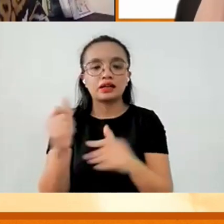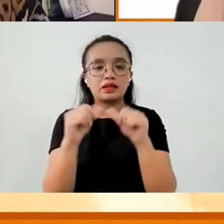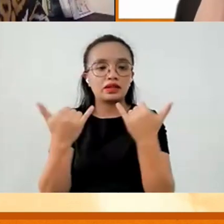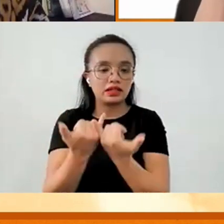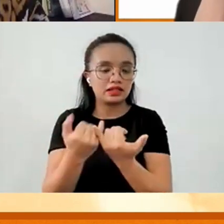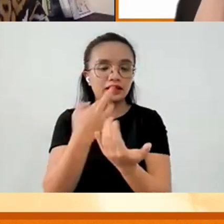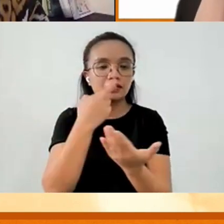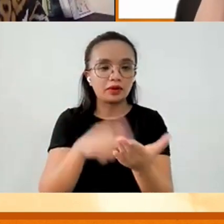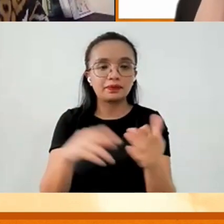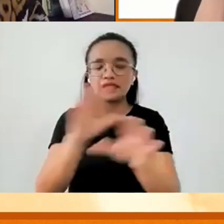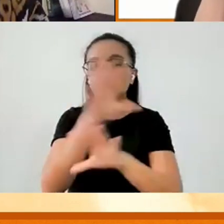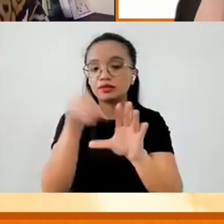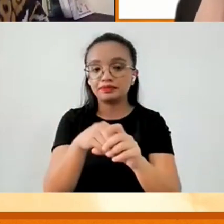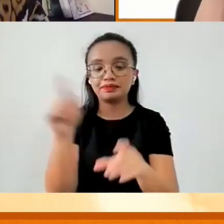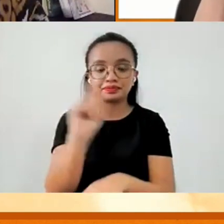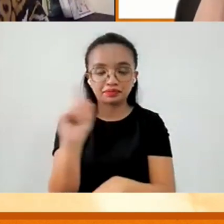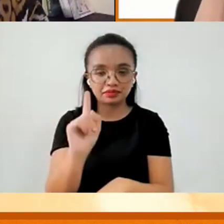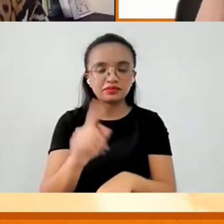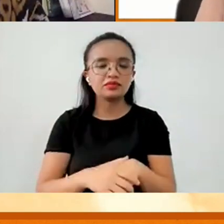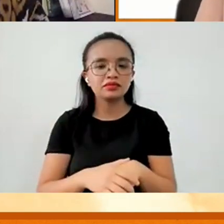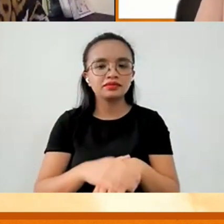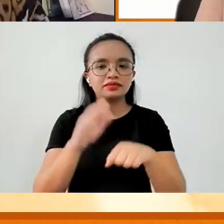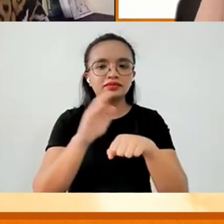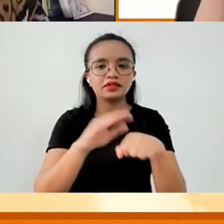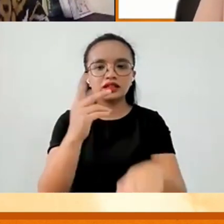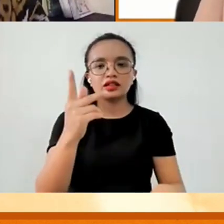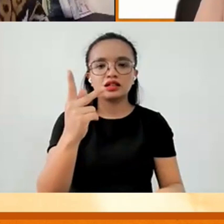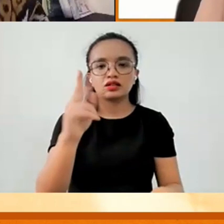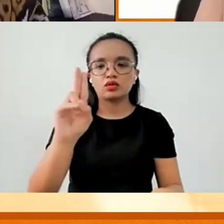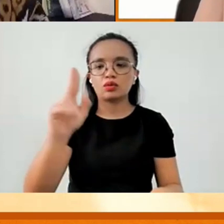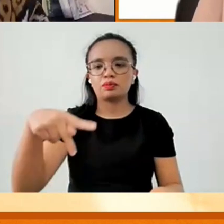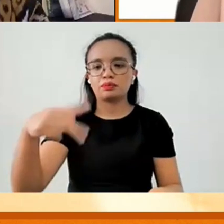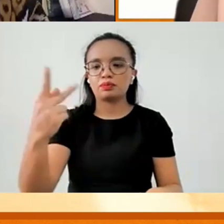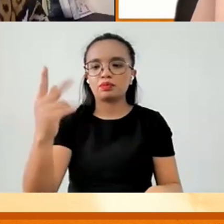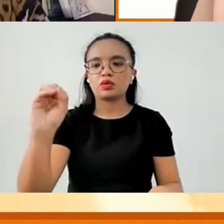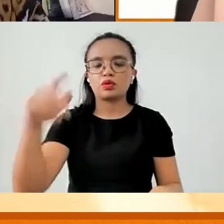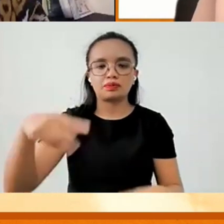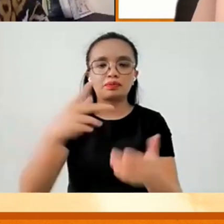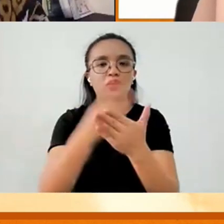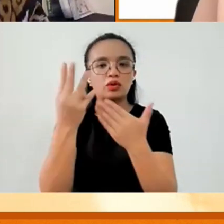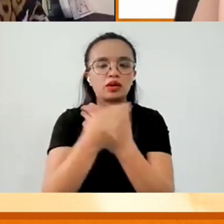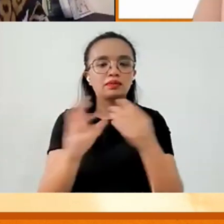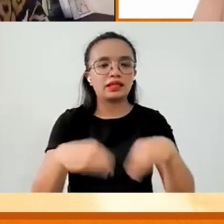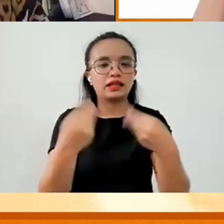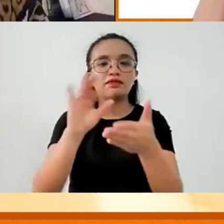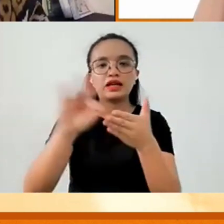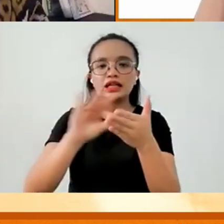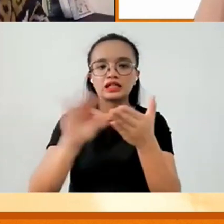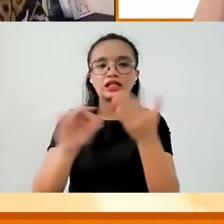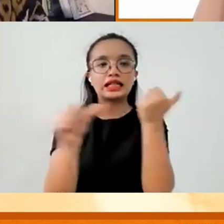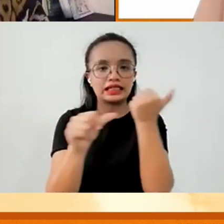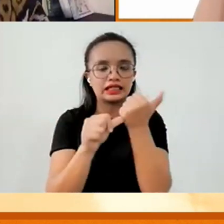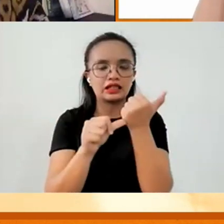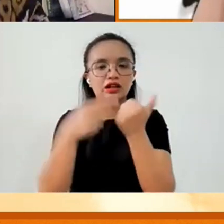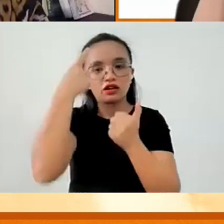this include what we call the KUPCOP program, which provides financial assistance for